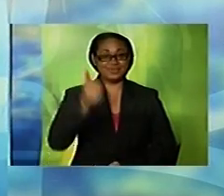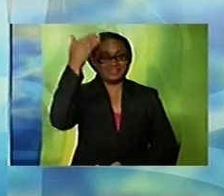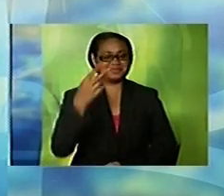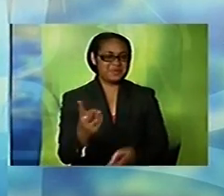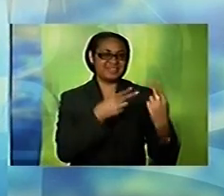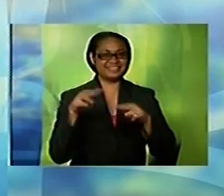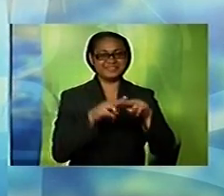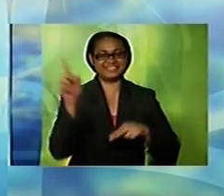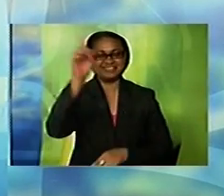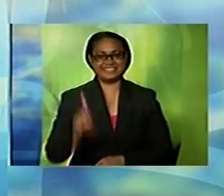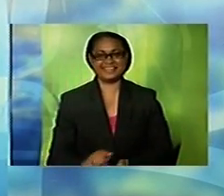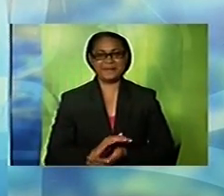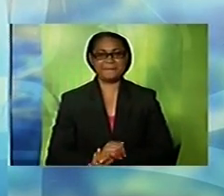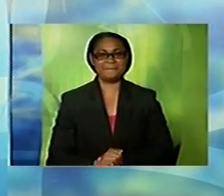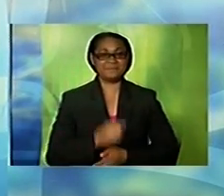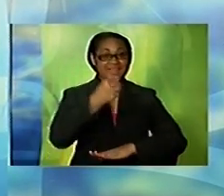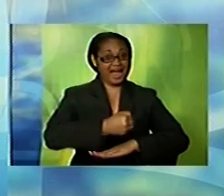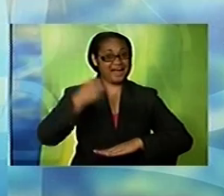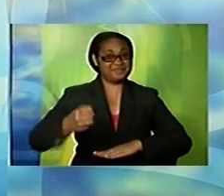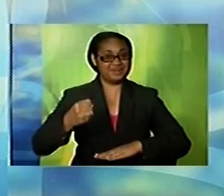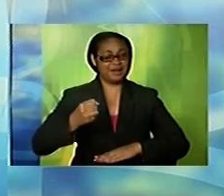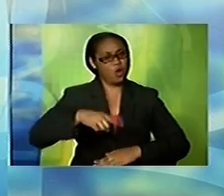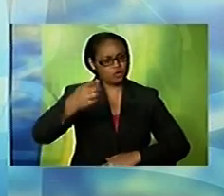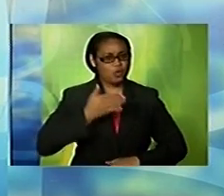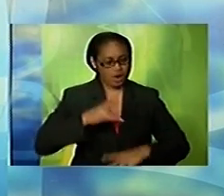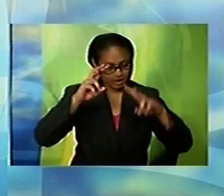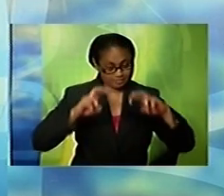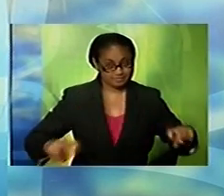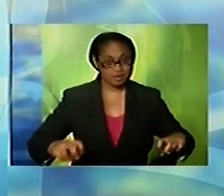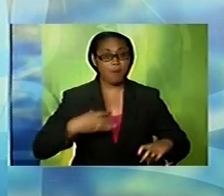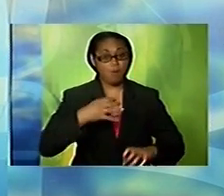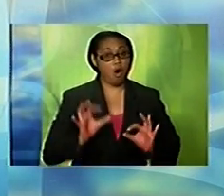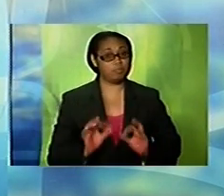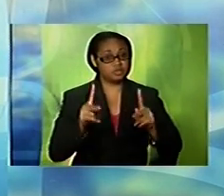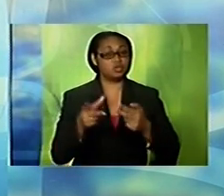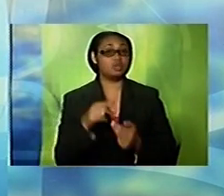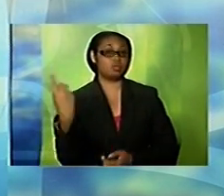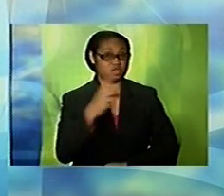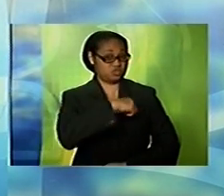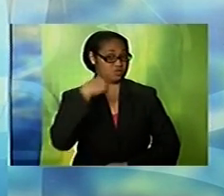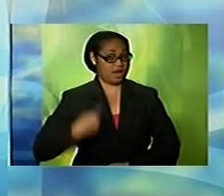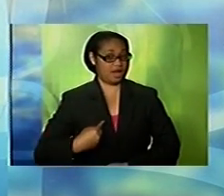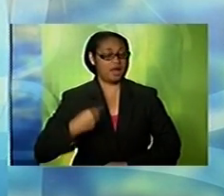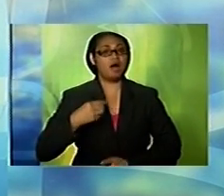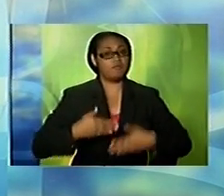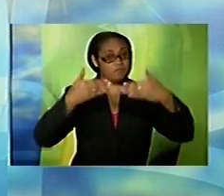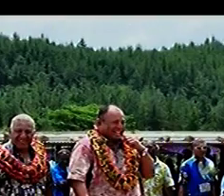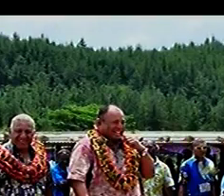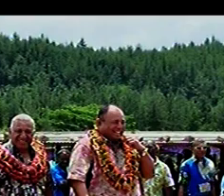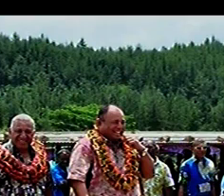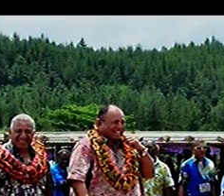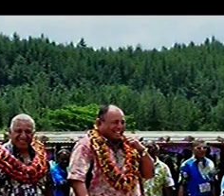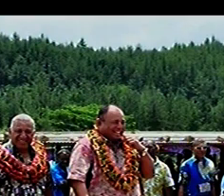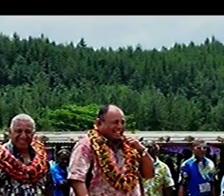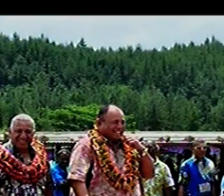Good evening, you're watching Fiji Today. Government continues to explore additional opportunities with China in moving forward on a number